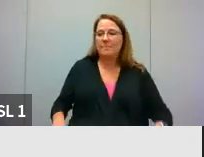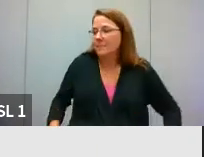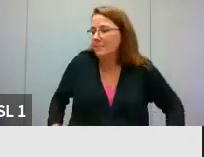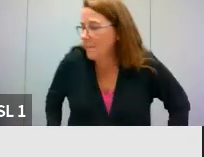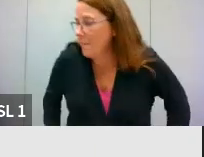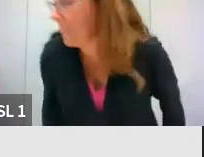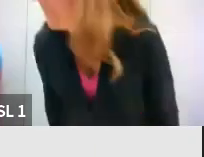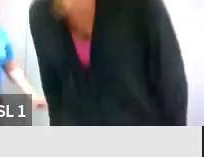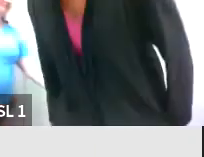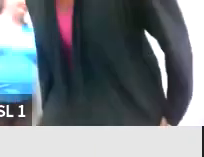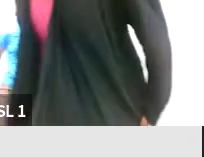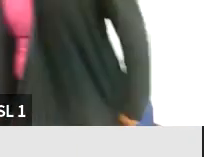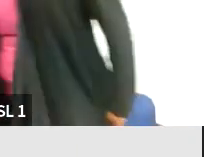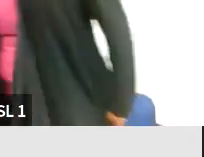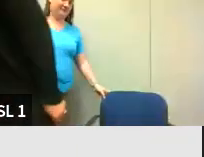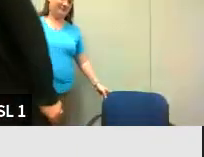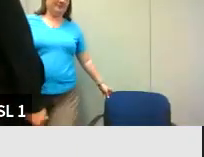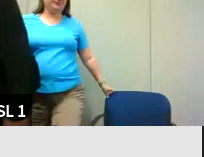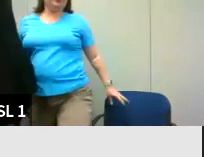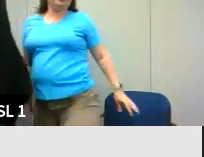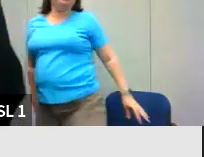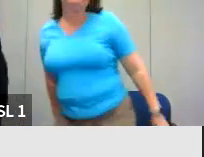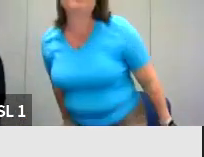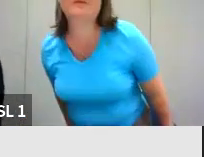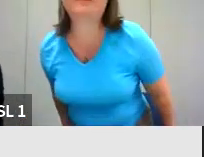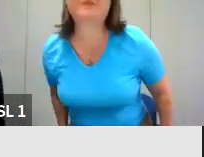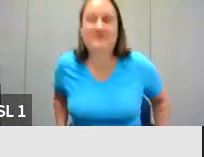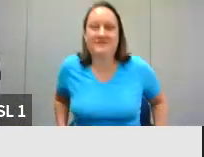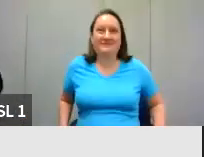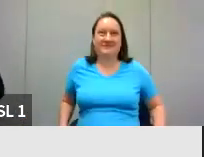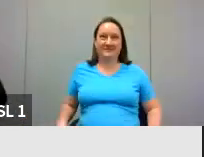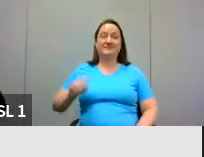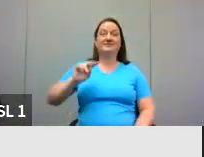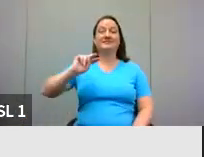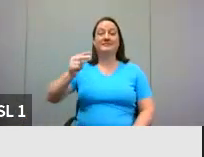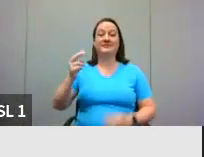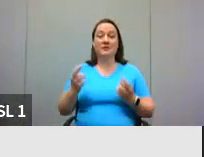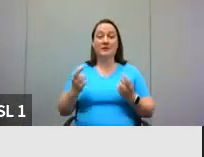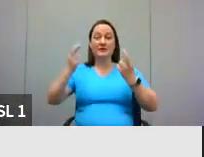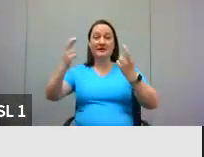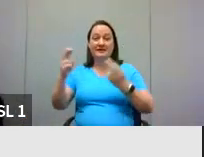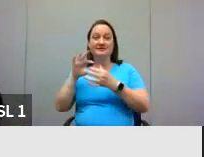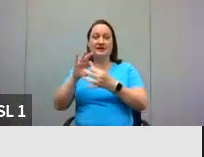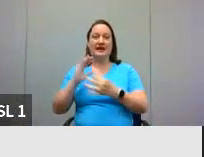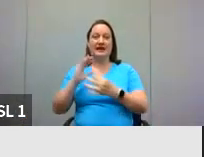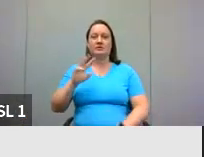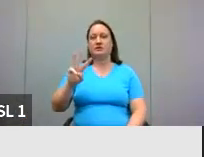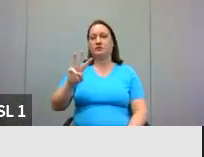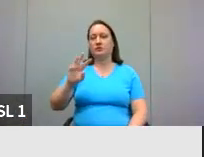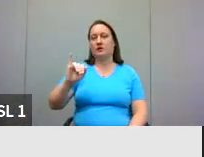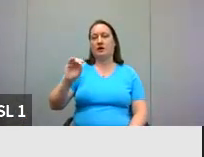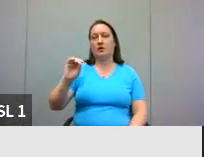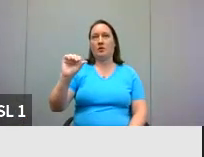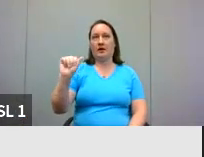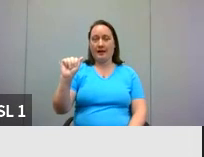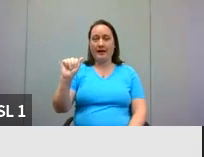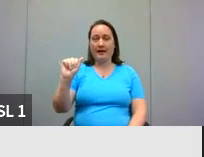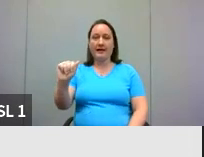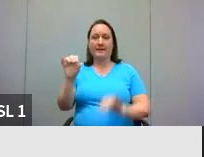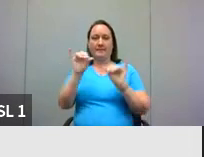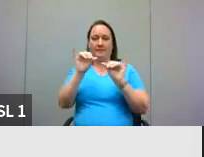Your second recommendation to us was, again, it dealt with our WIOA performance measures and